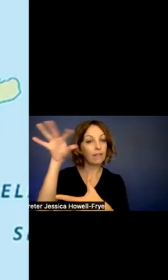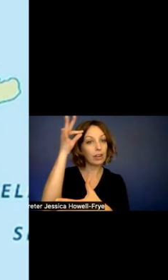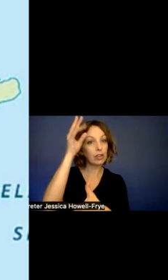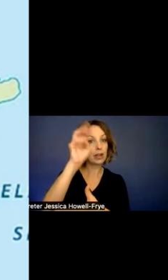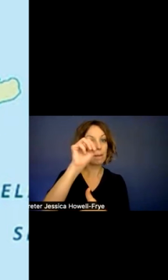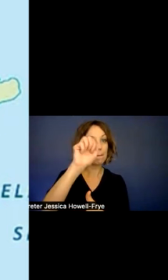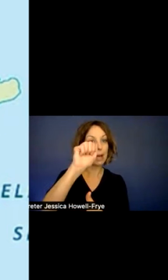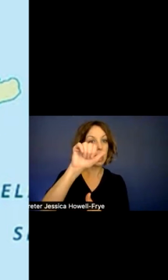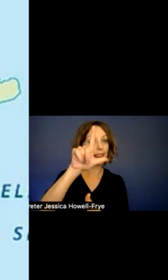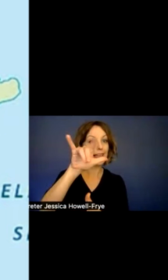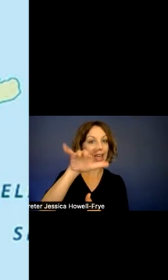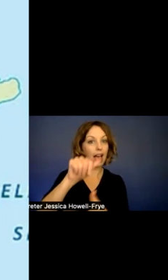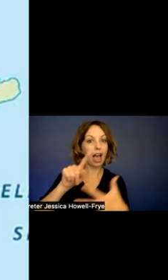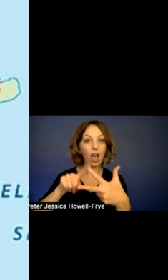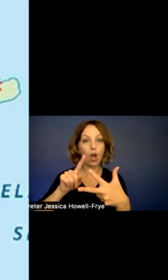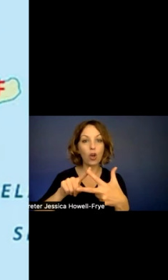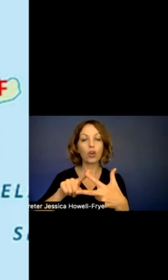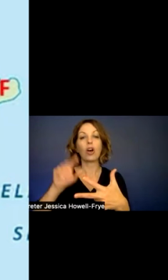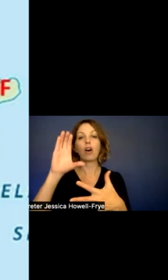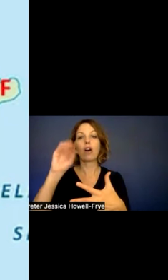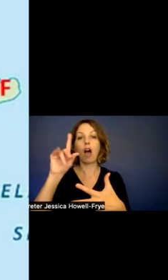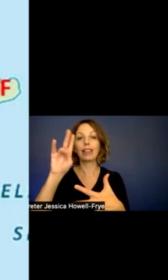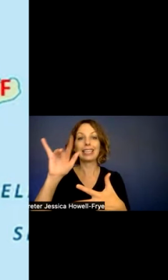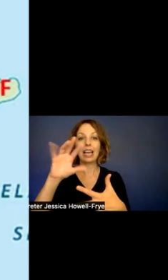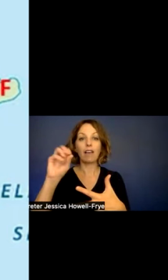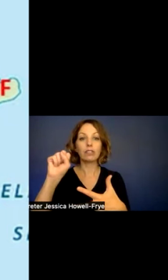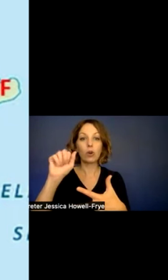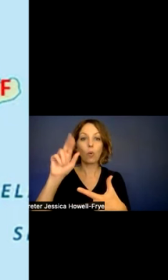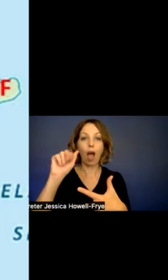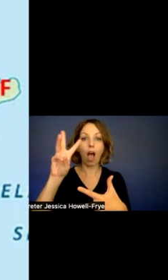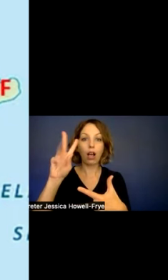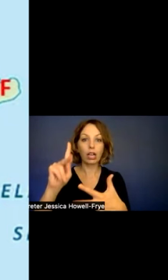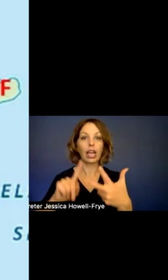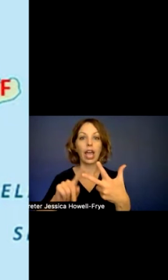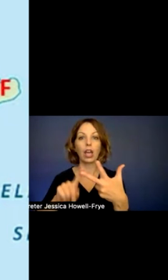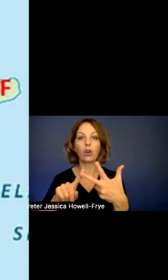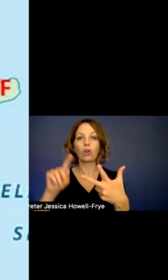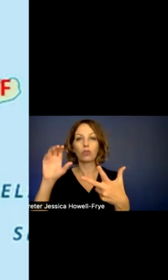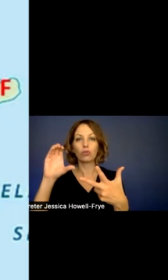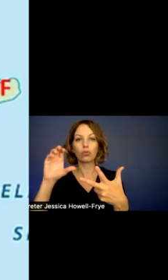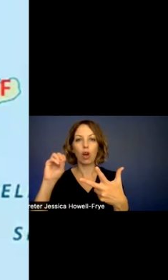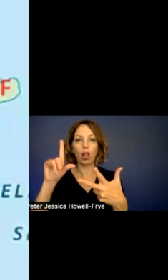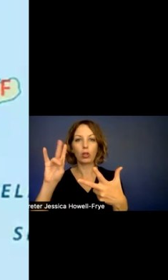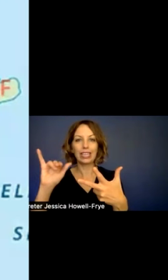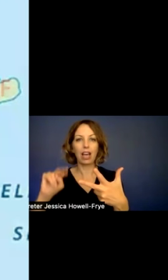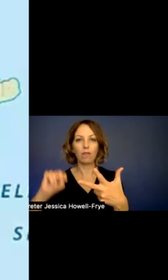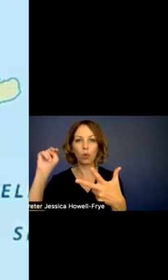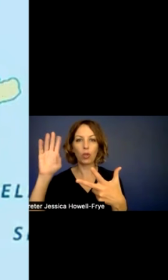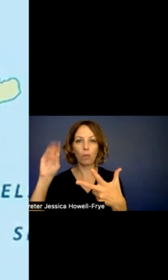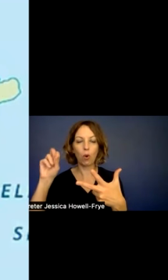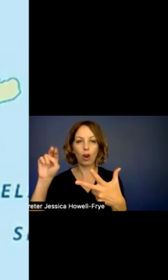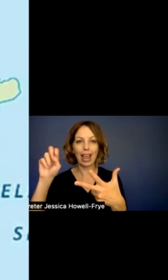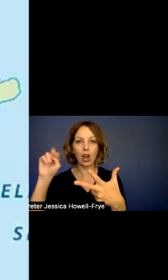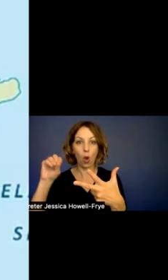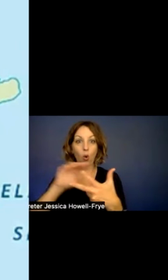of Sarawak, and the British Crown Colony of North Borneo. In 1963, these united to form the country of